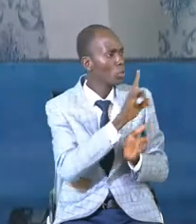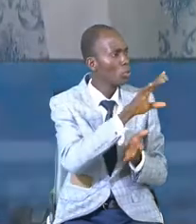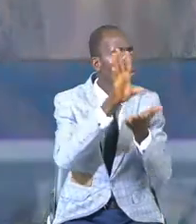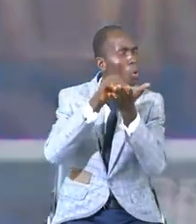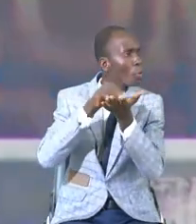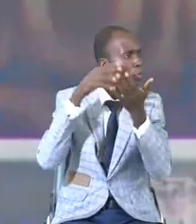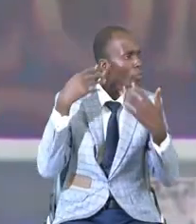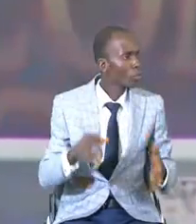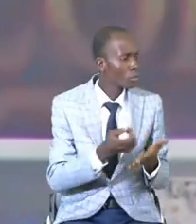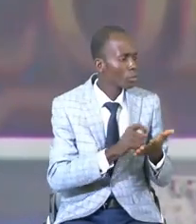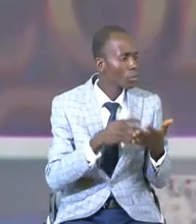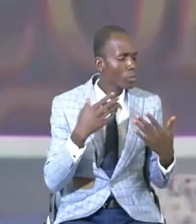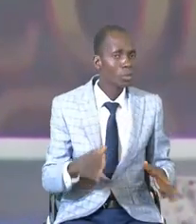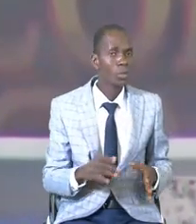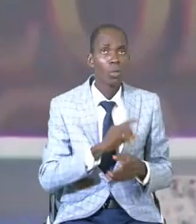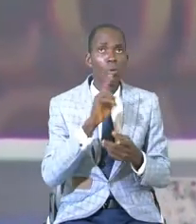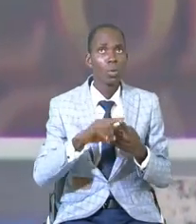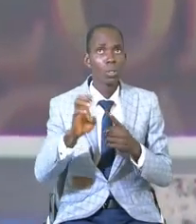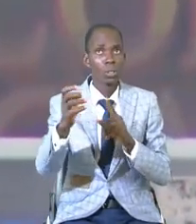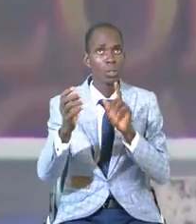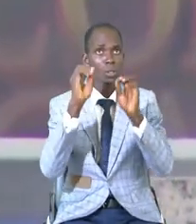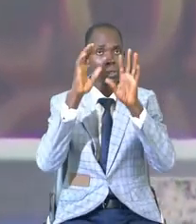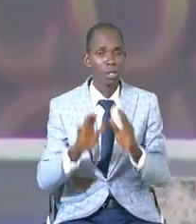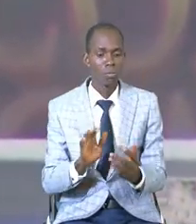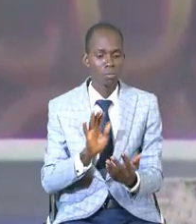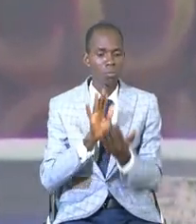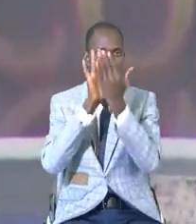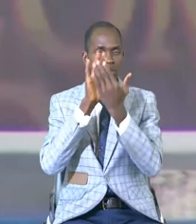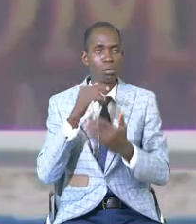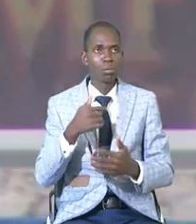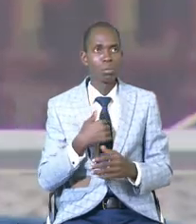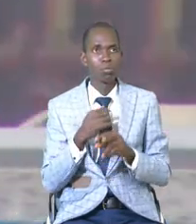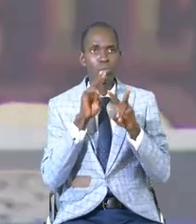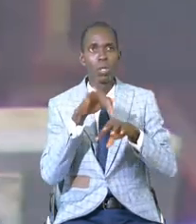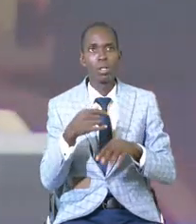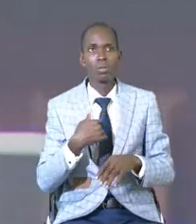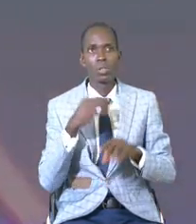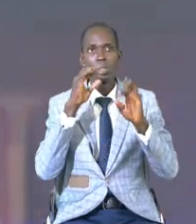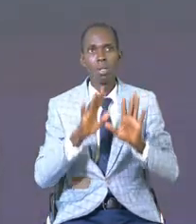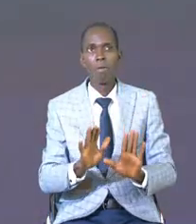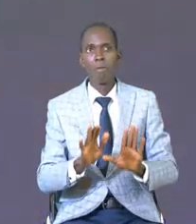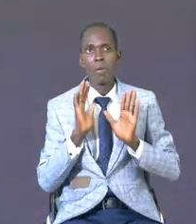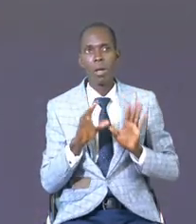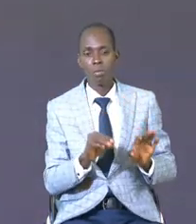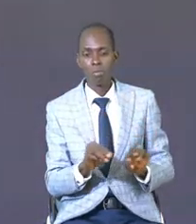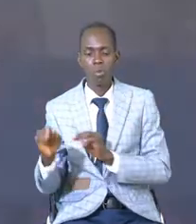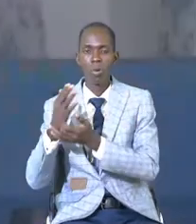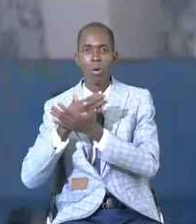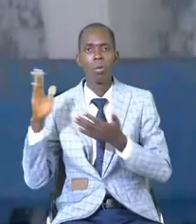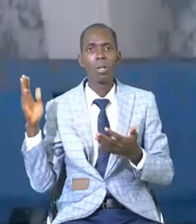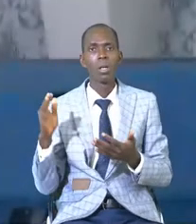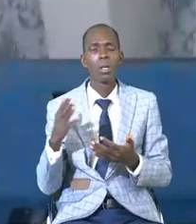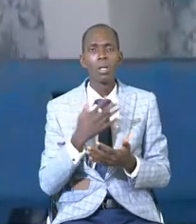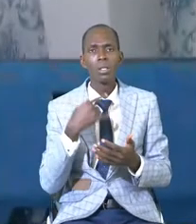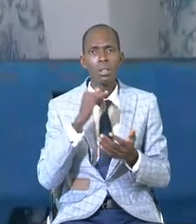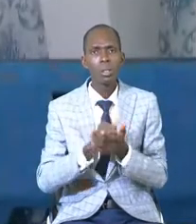that? When it gets to me, he just looks at me, he fears me, and then he passes by. You say, my son, that's the